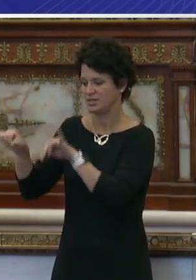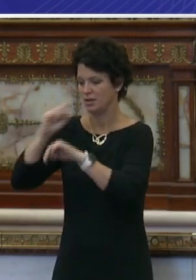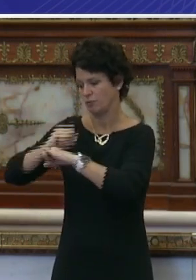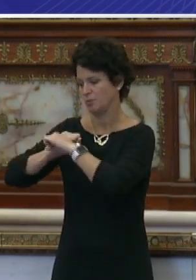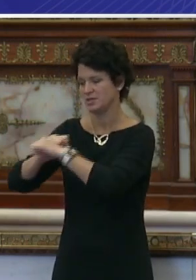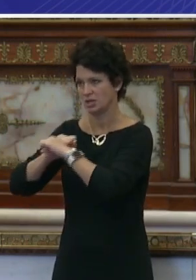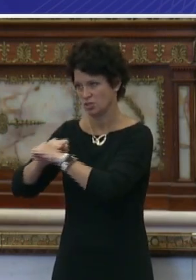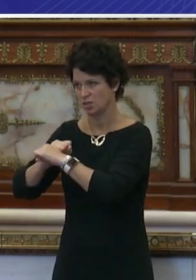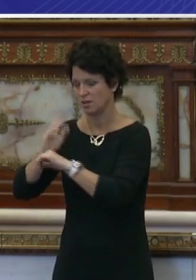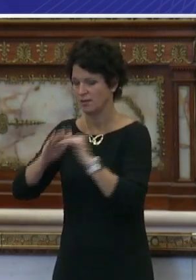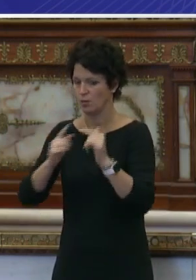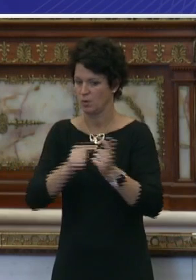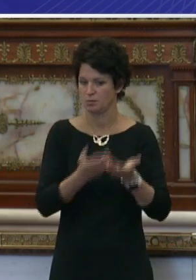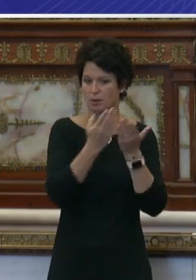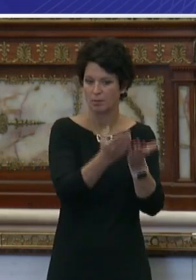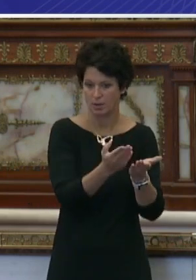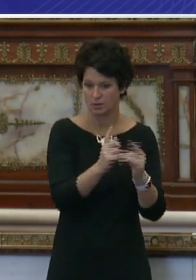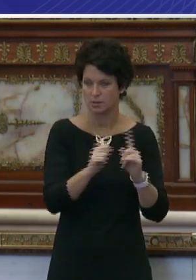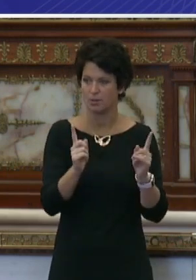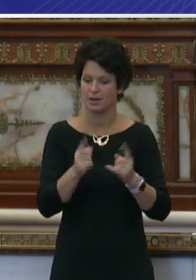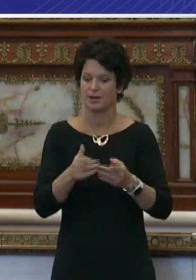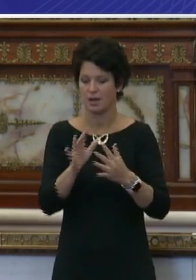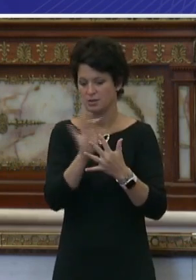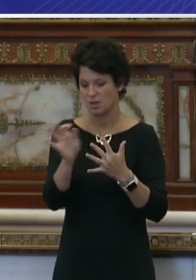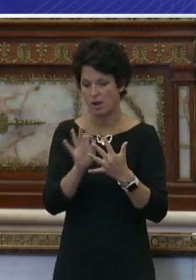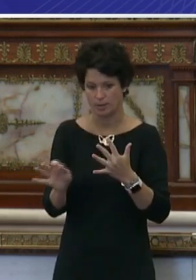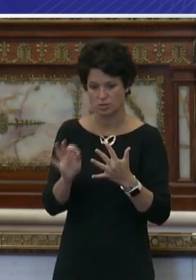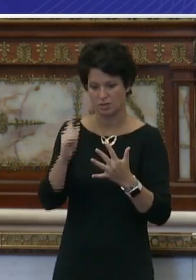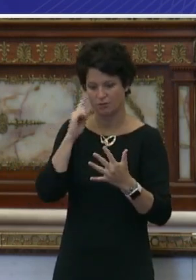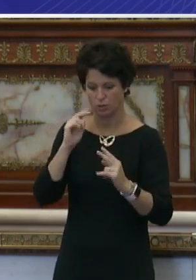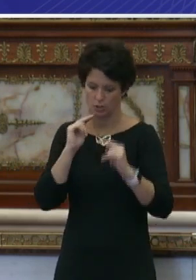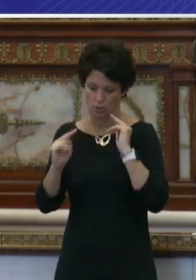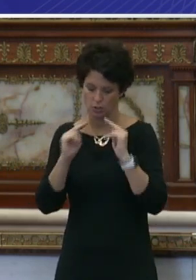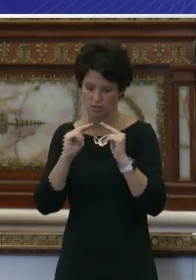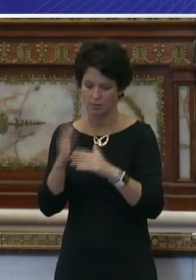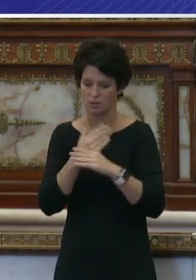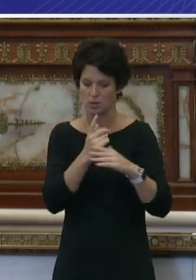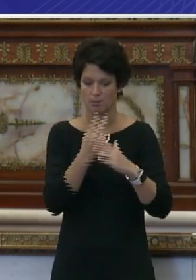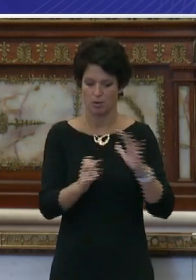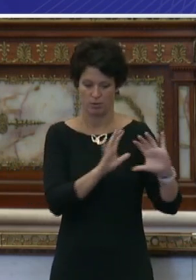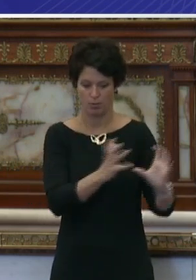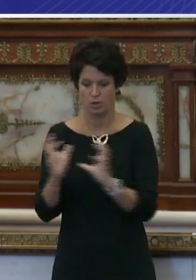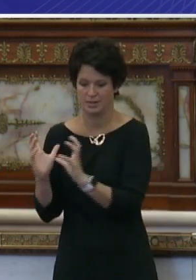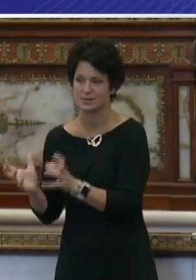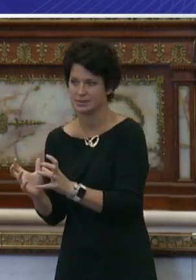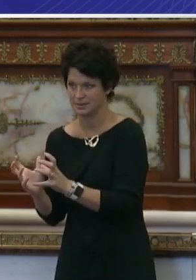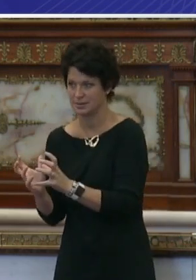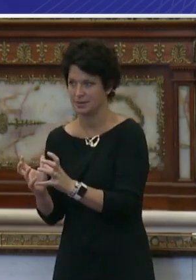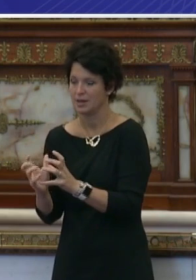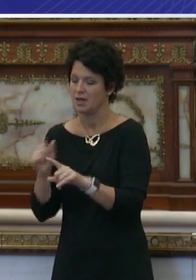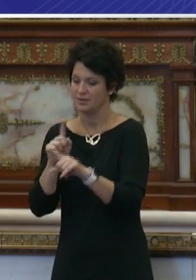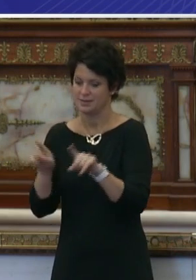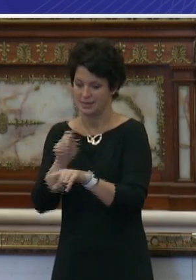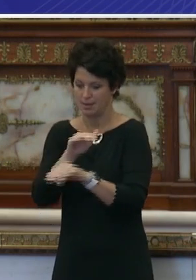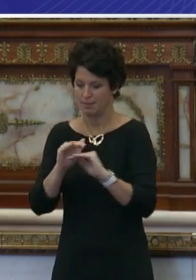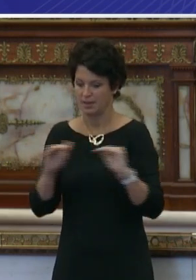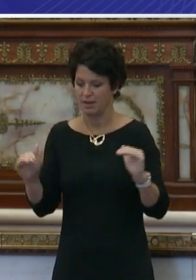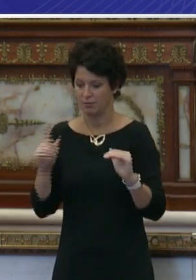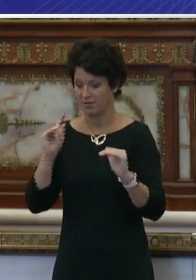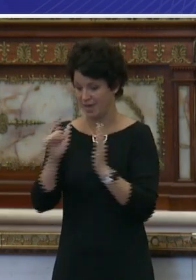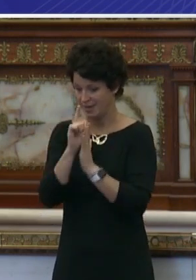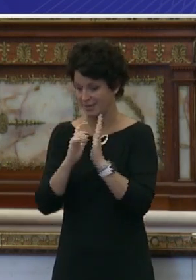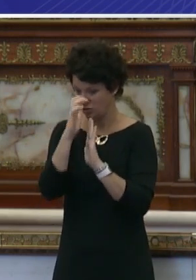protections than what's being proposed, but allows the option to do negotiation between both parties at the same level of this